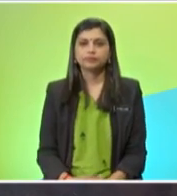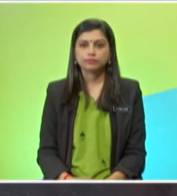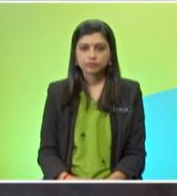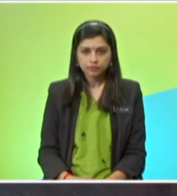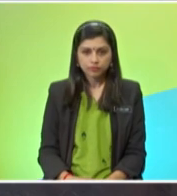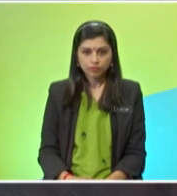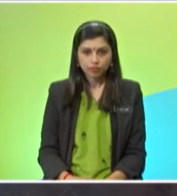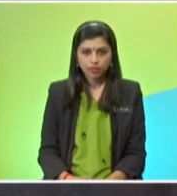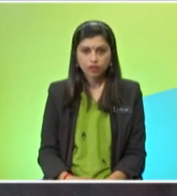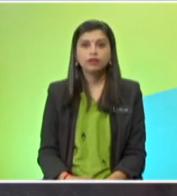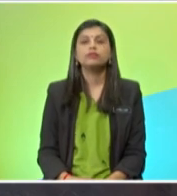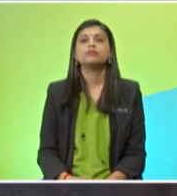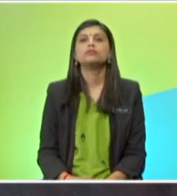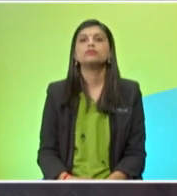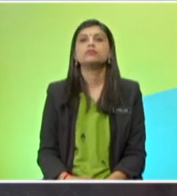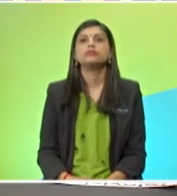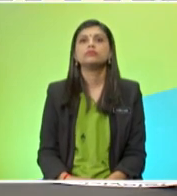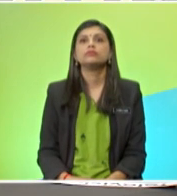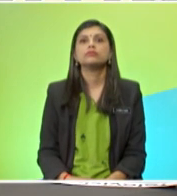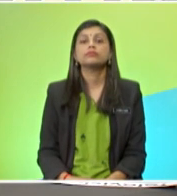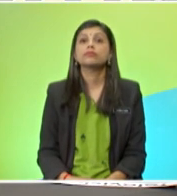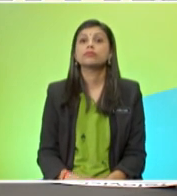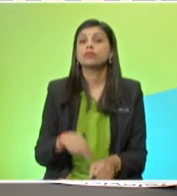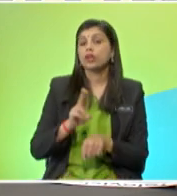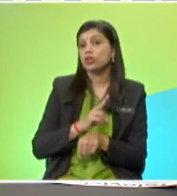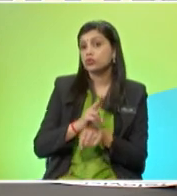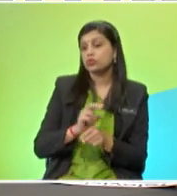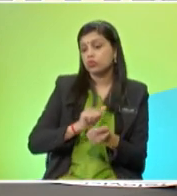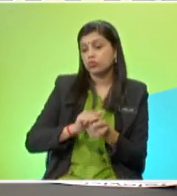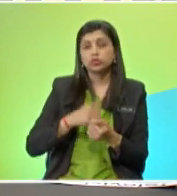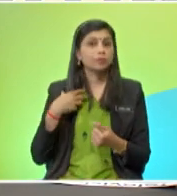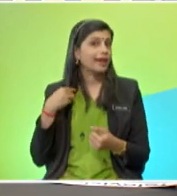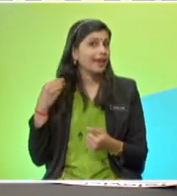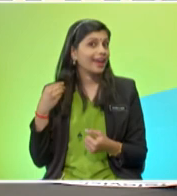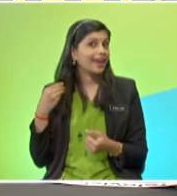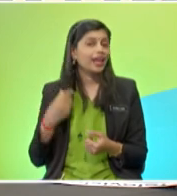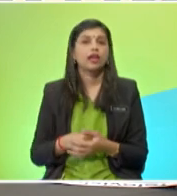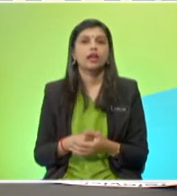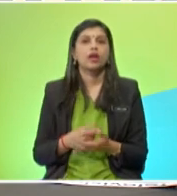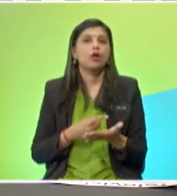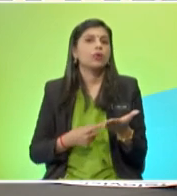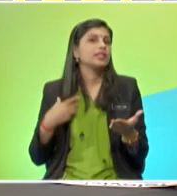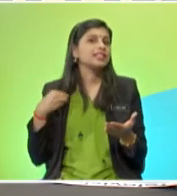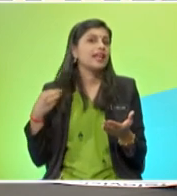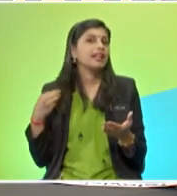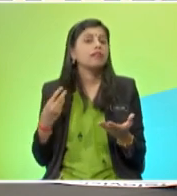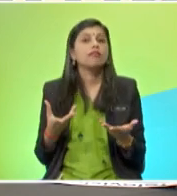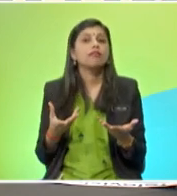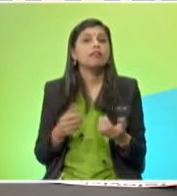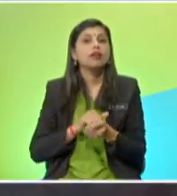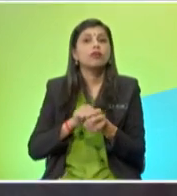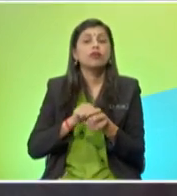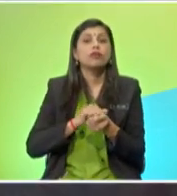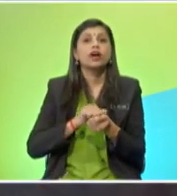I use it to wash my hair, to keep my hair healthy and clean. I'm sure you can help me guess that, isn't it? Yes, I know